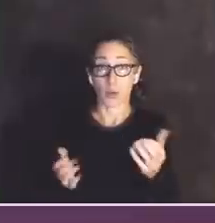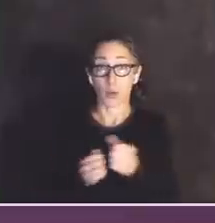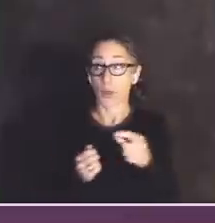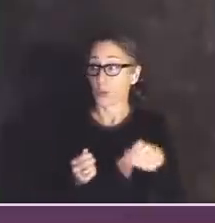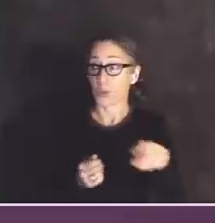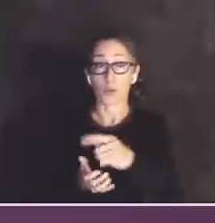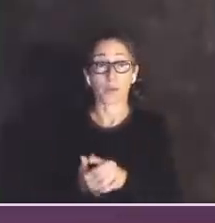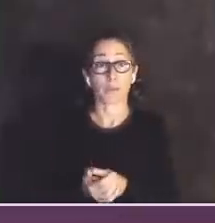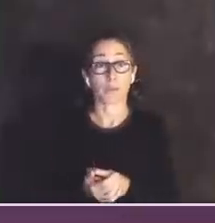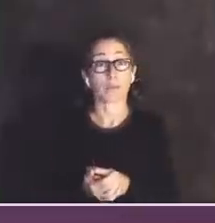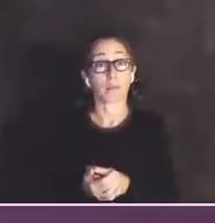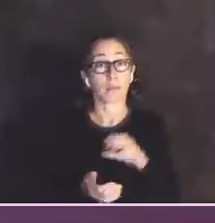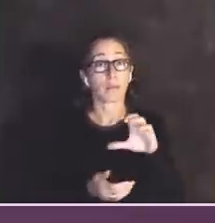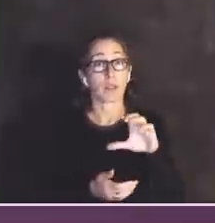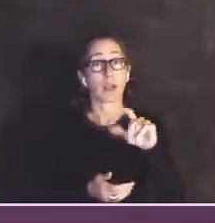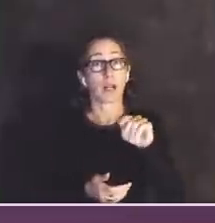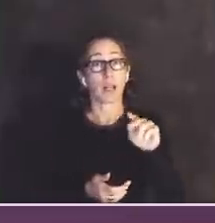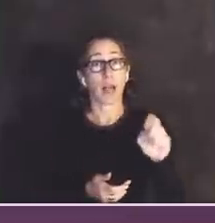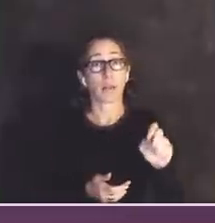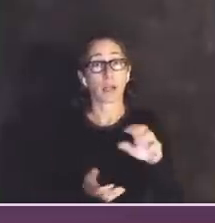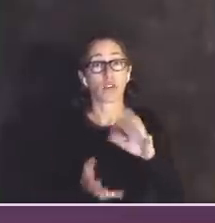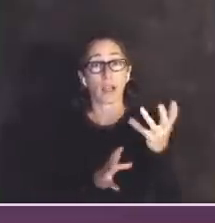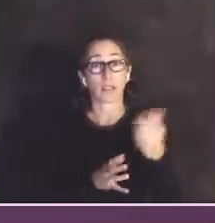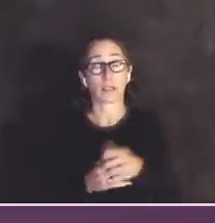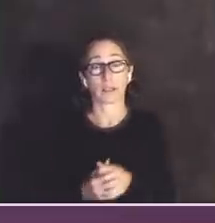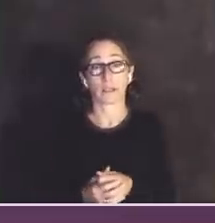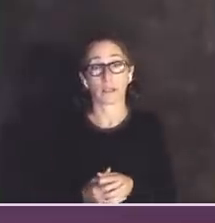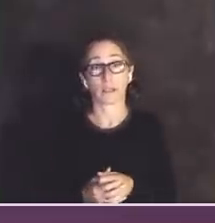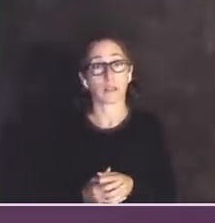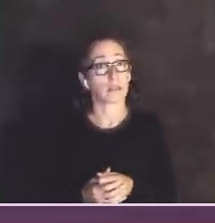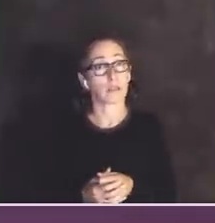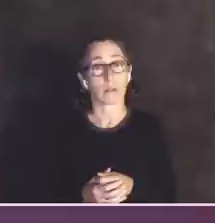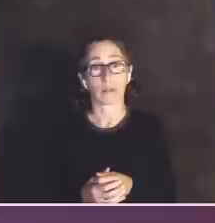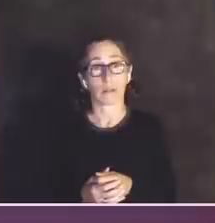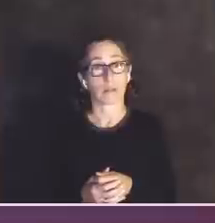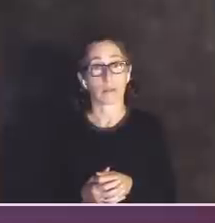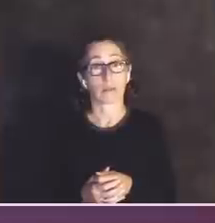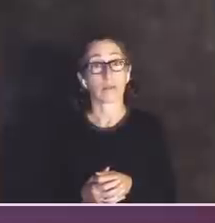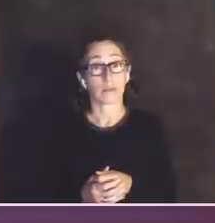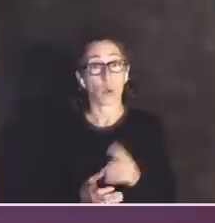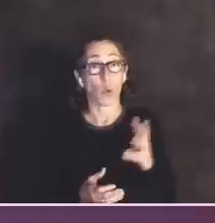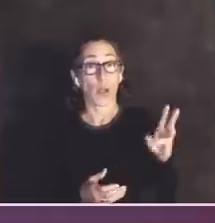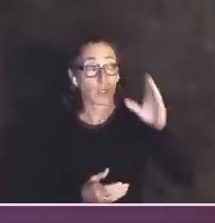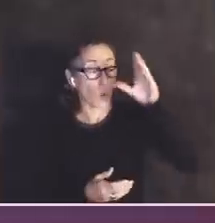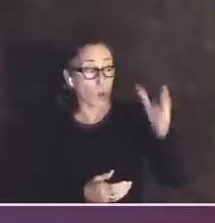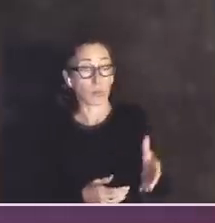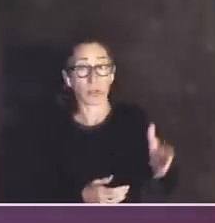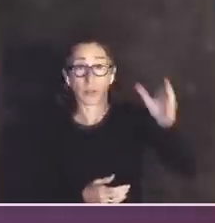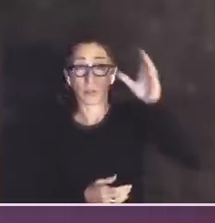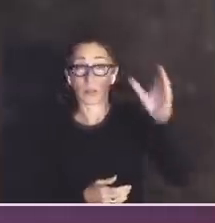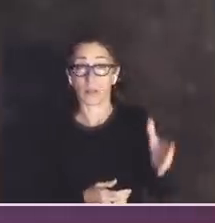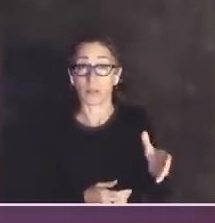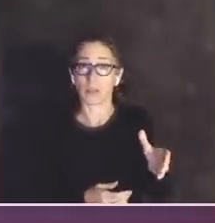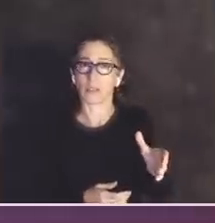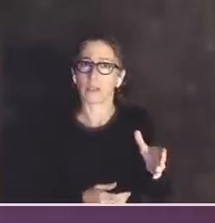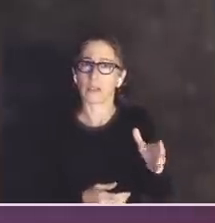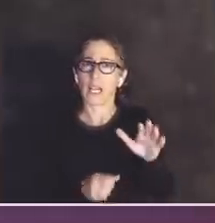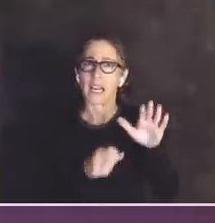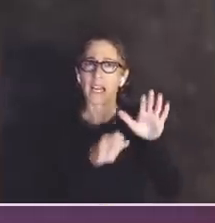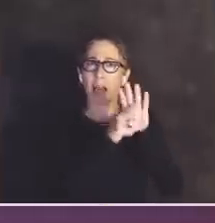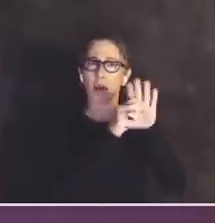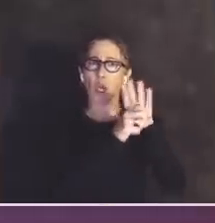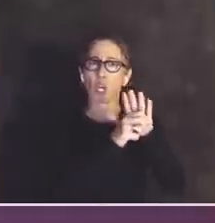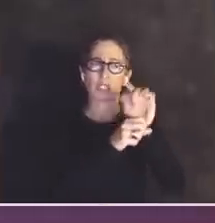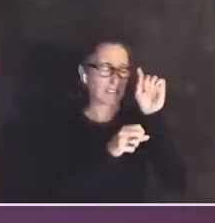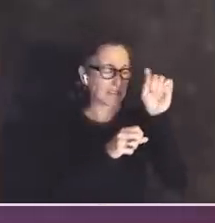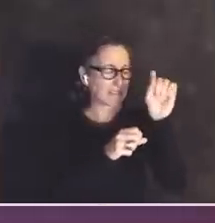crisis. We're up and down the west coast of the United States. Neighborhoods are on fire with